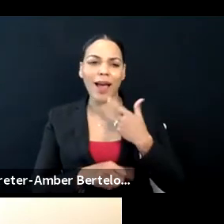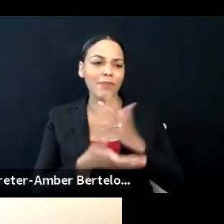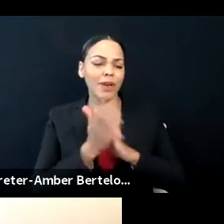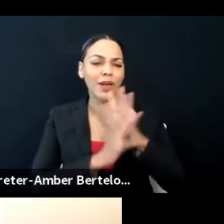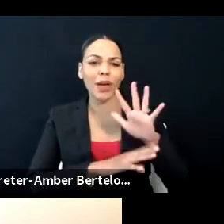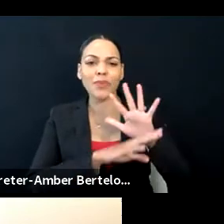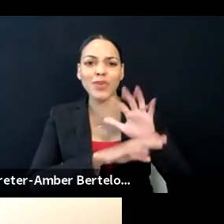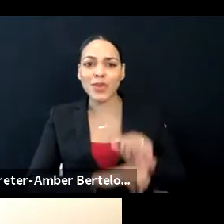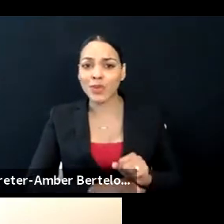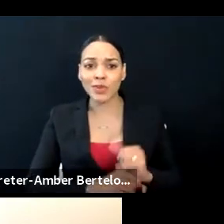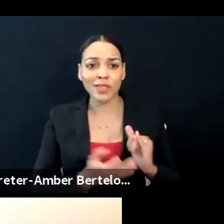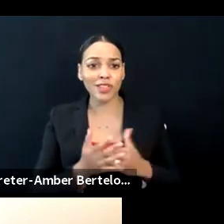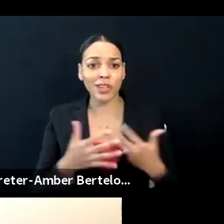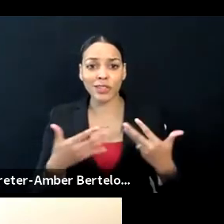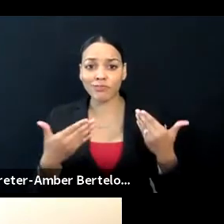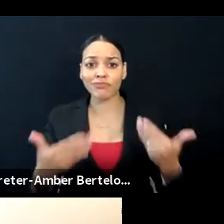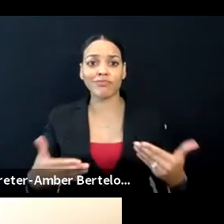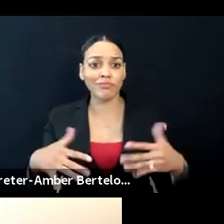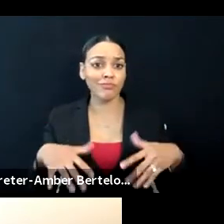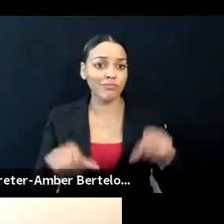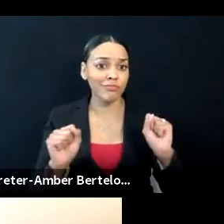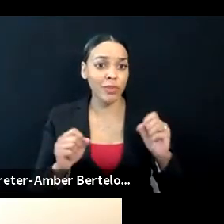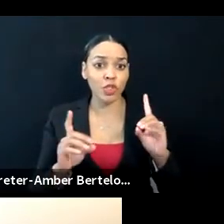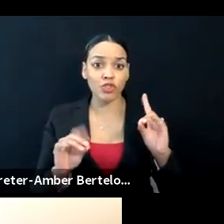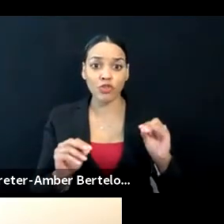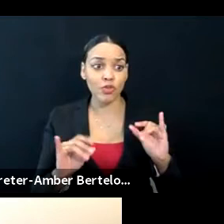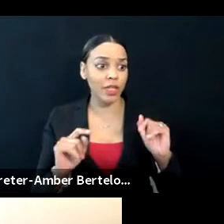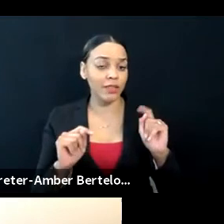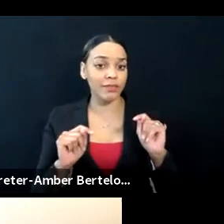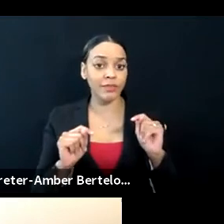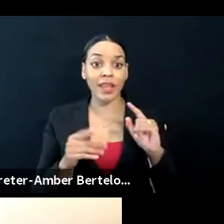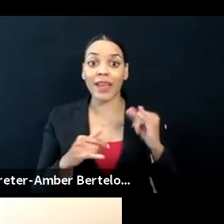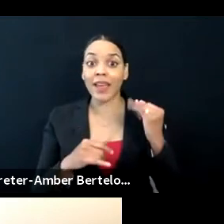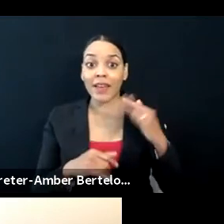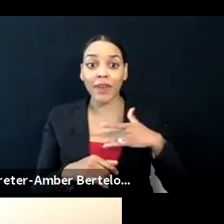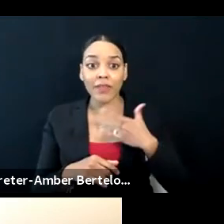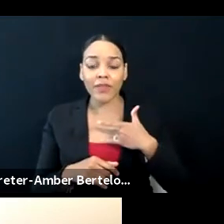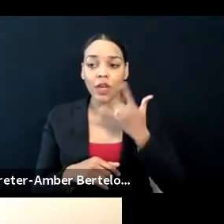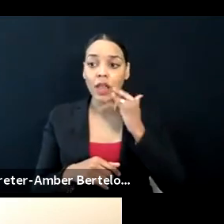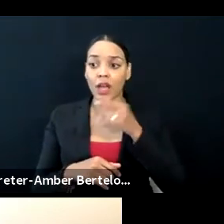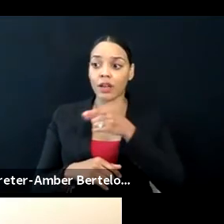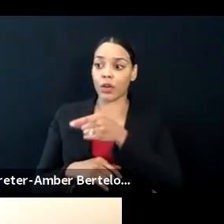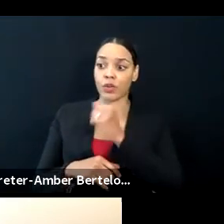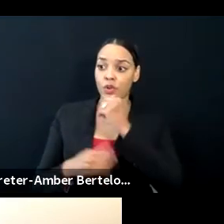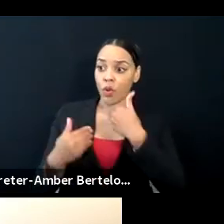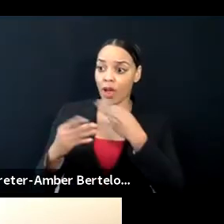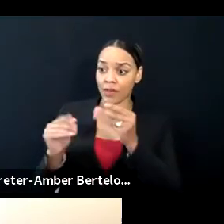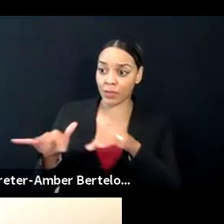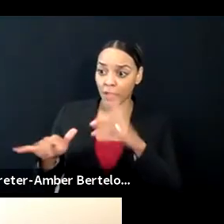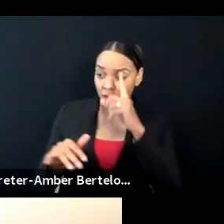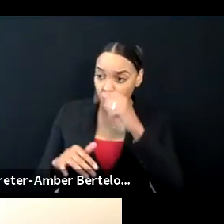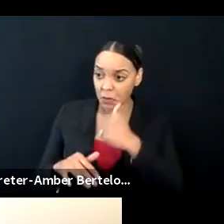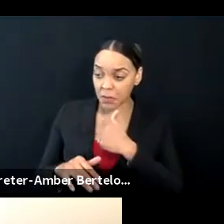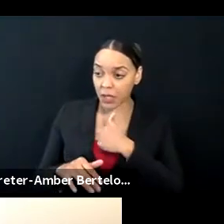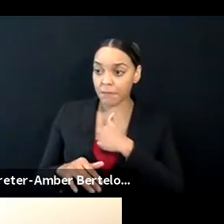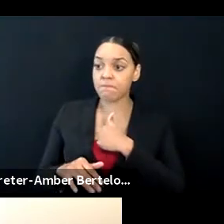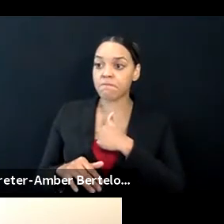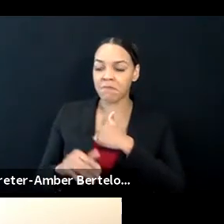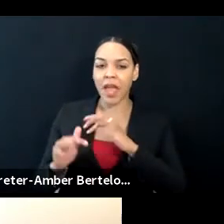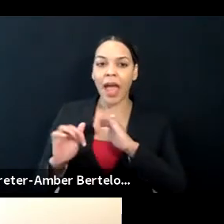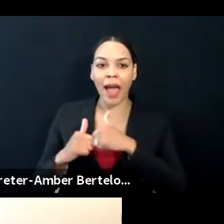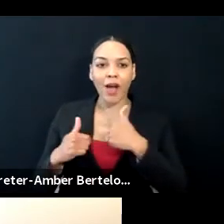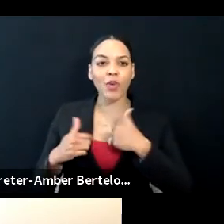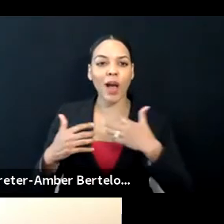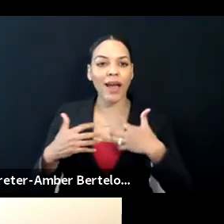doing that, that whenever I feel that there isn't a space for me, the way I get angry is I'm